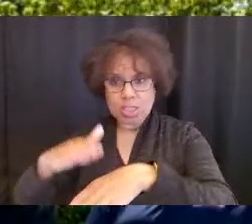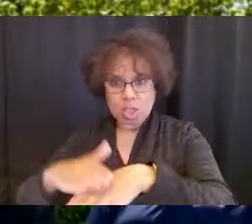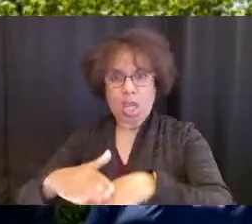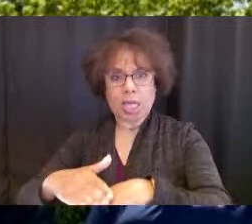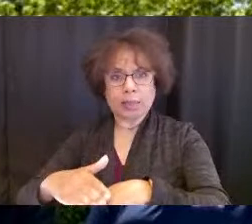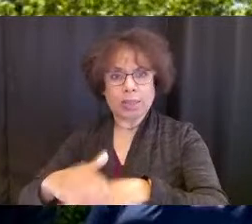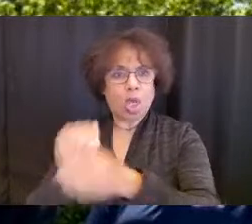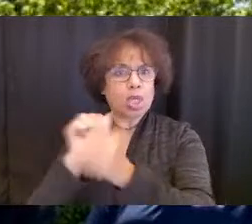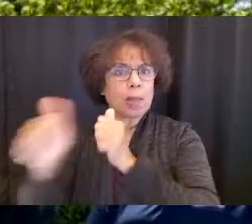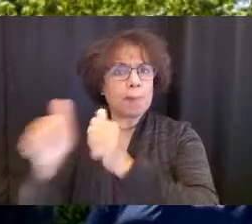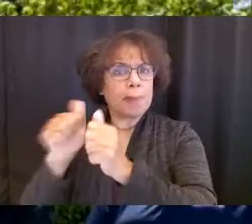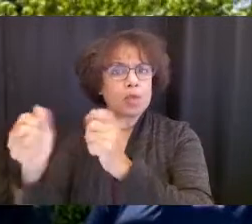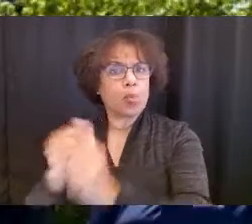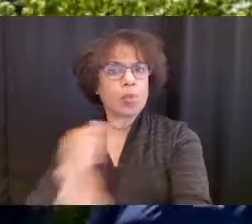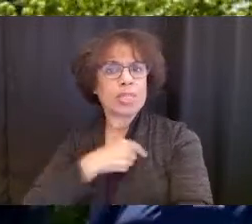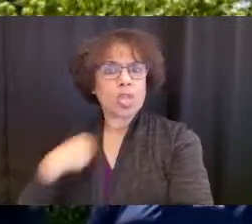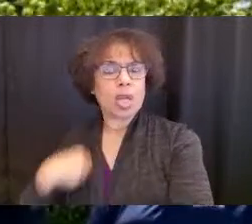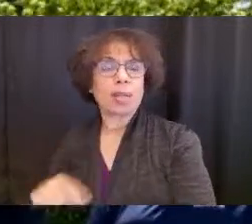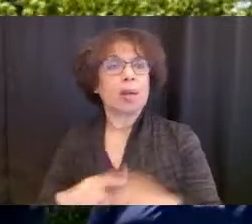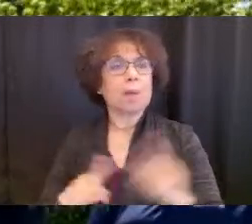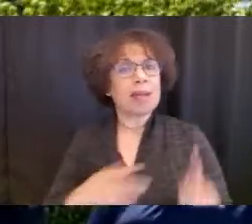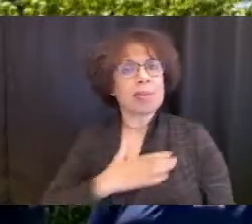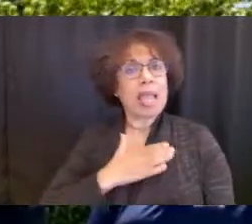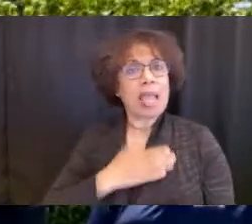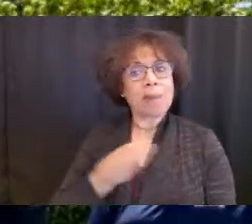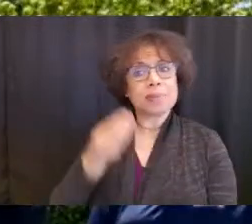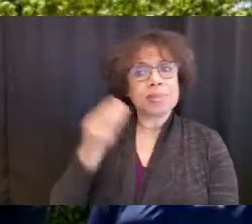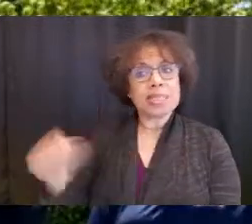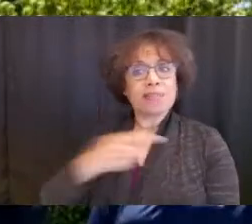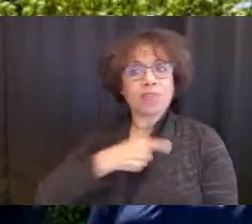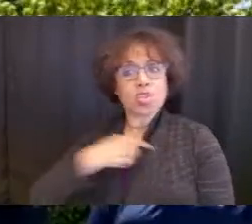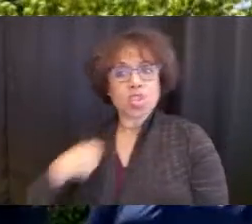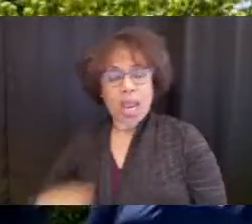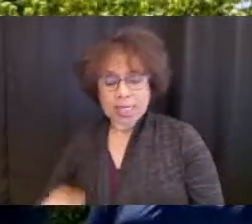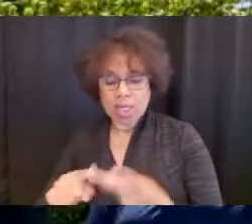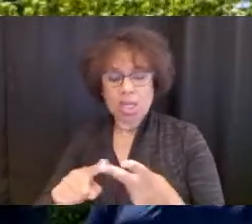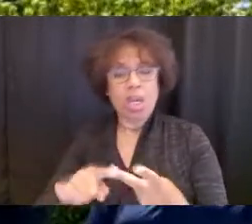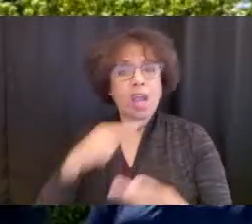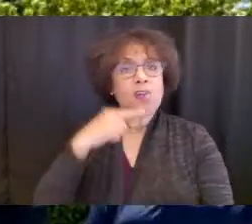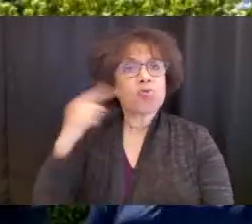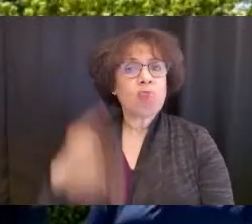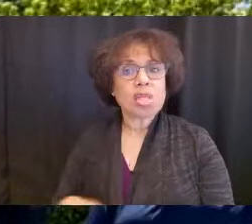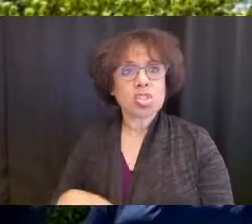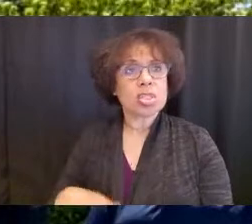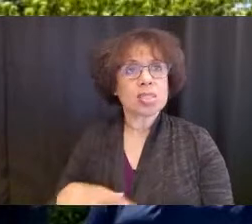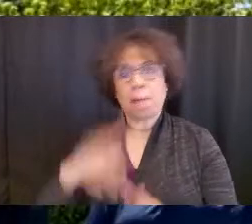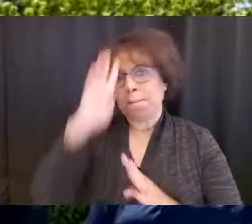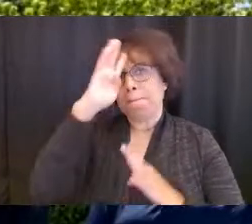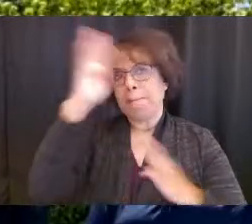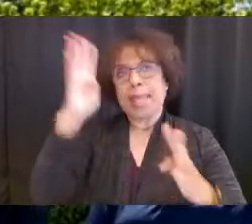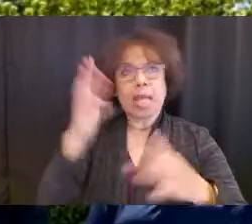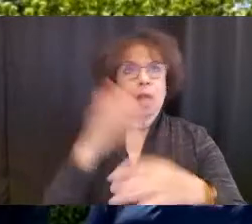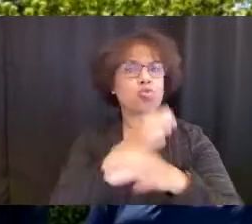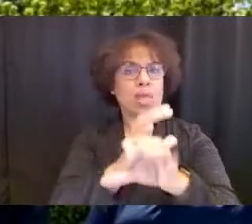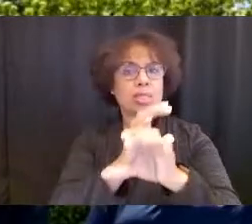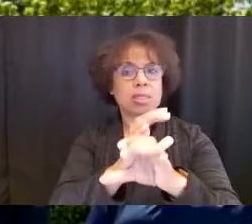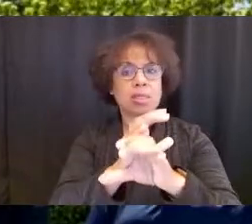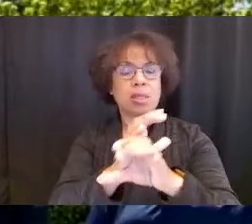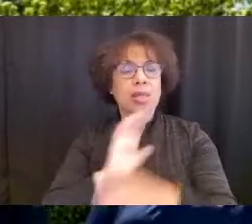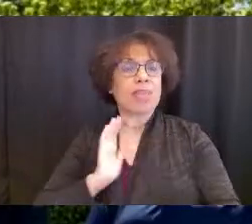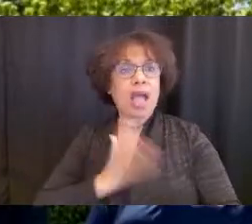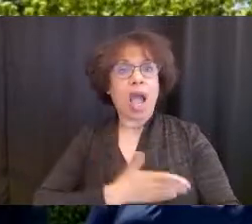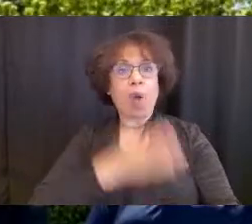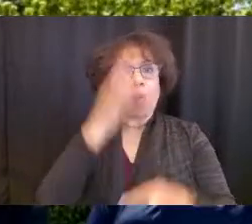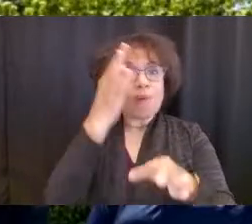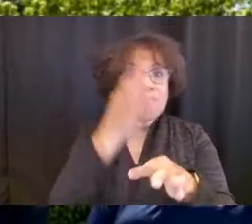willing to hand China and Russia a manufactured crisis that could put our full faith and credit